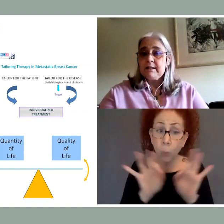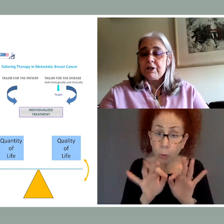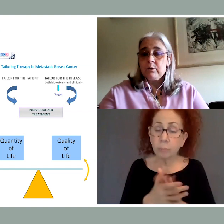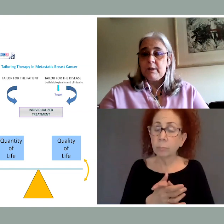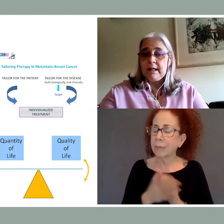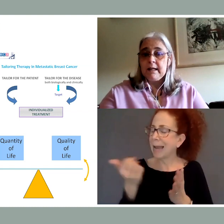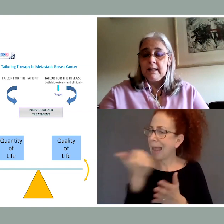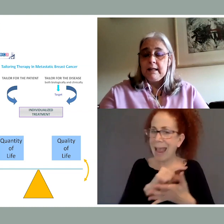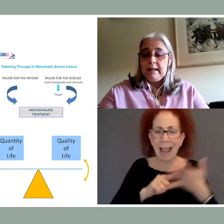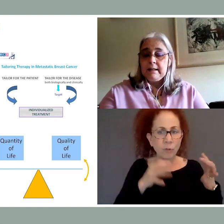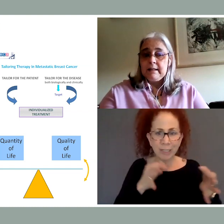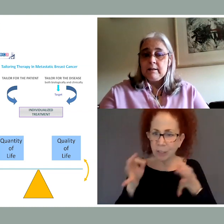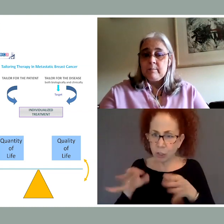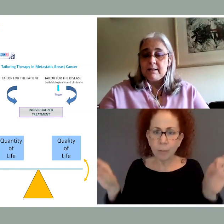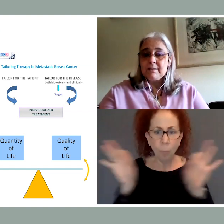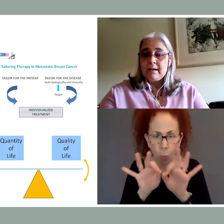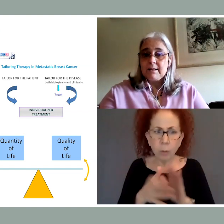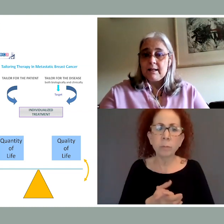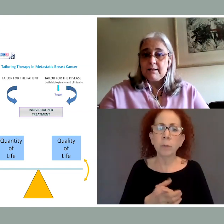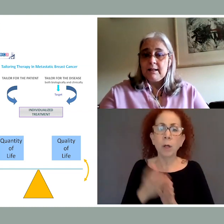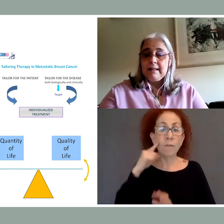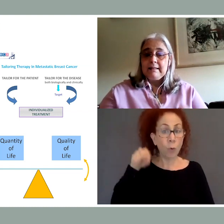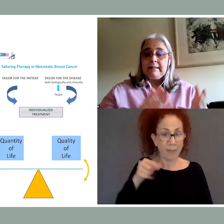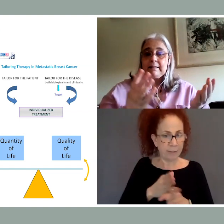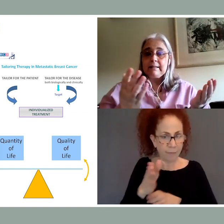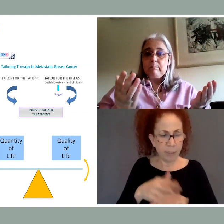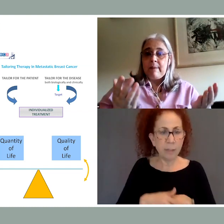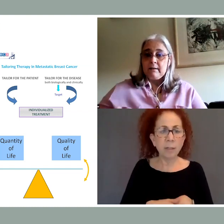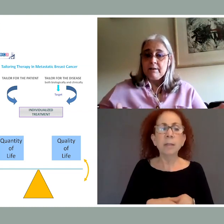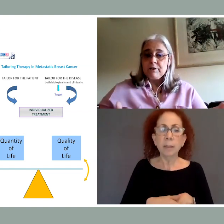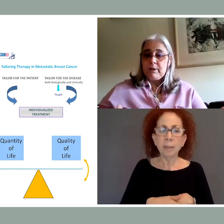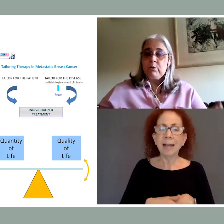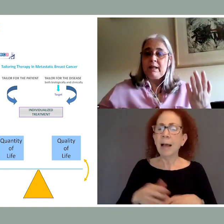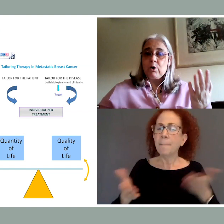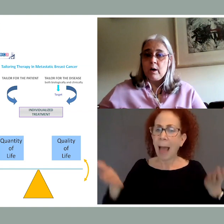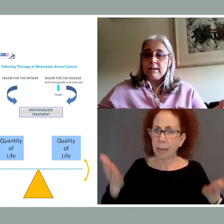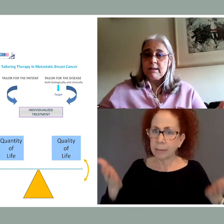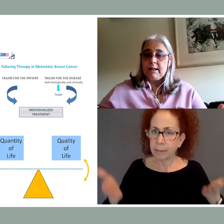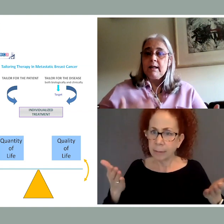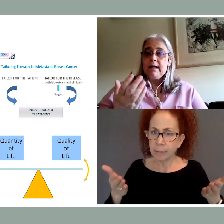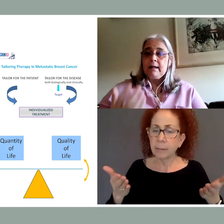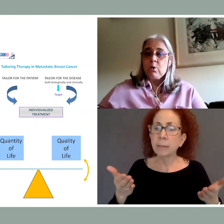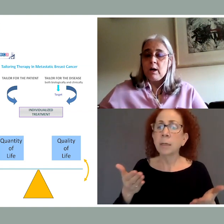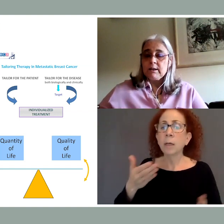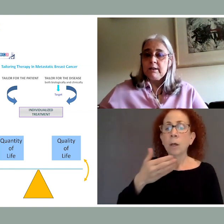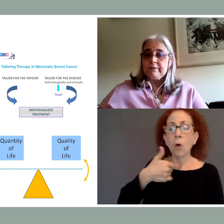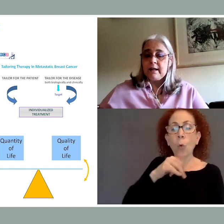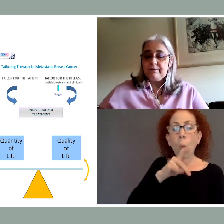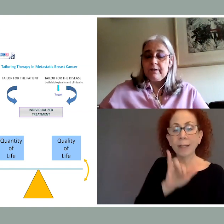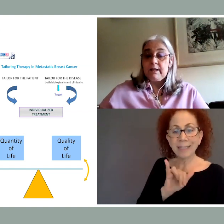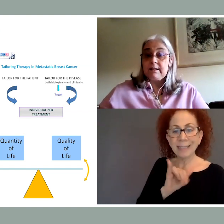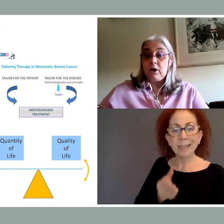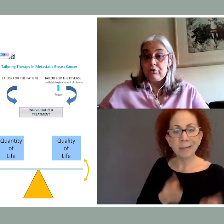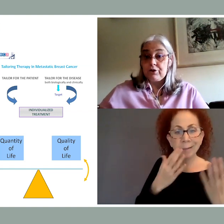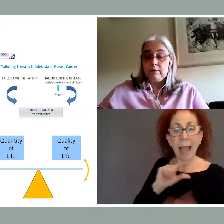every decision we take in the metastatic setting, this balance between quantity and quality of